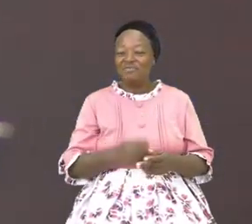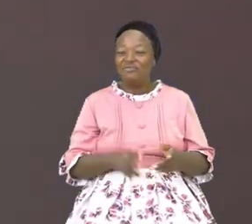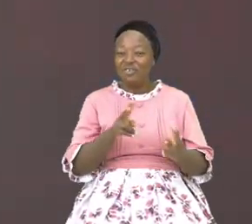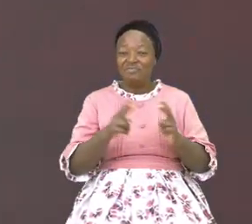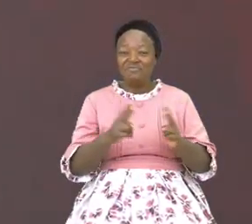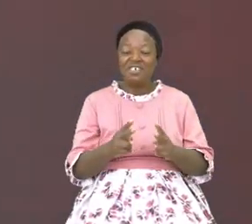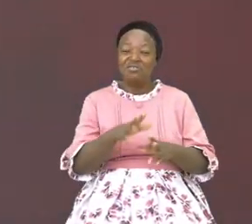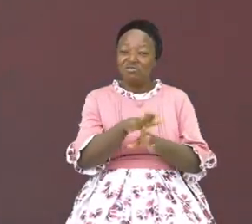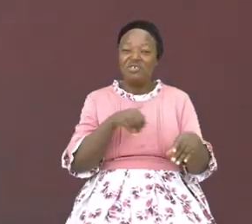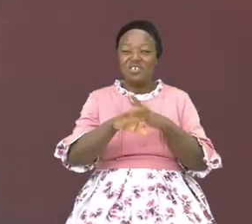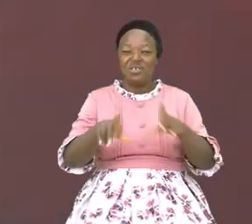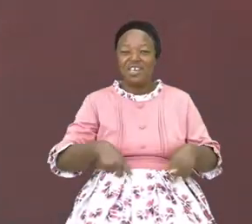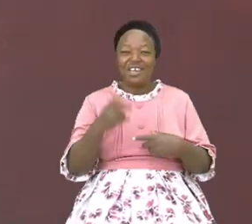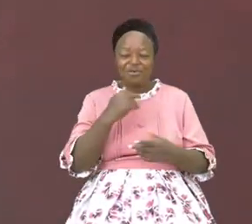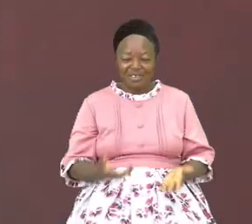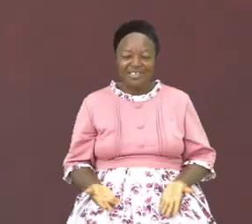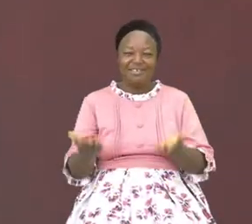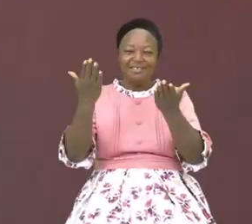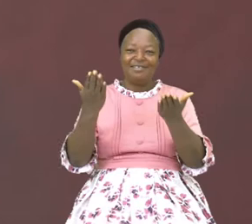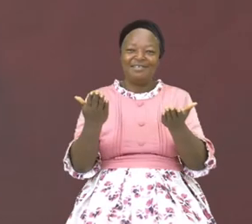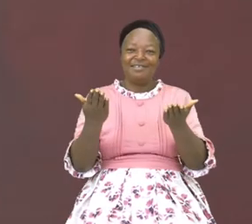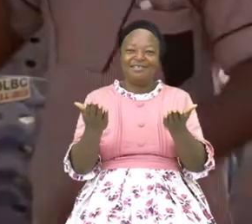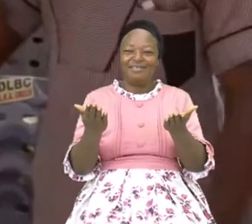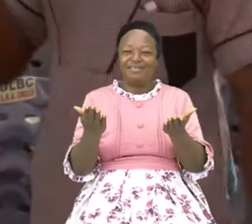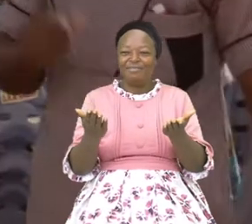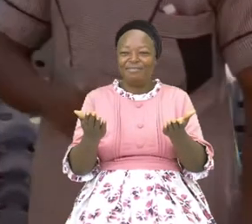your life will rise up.